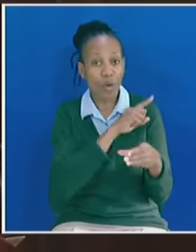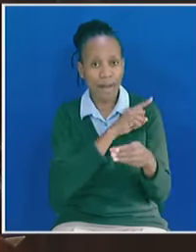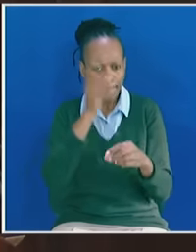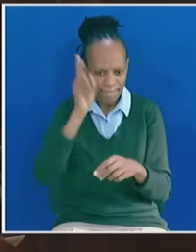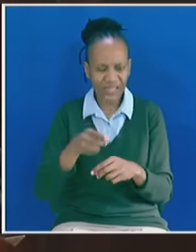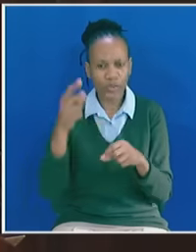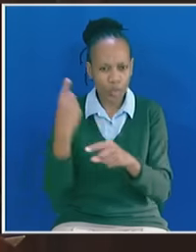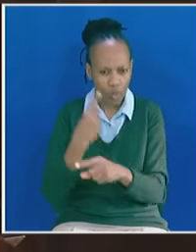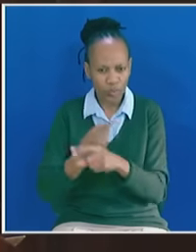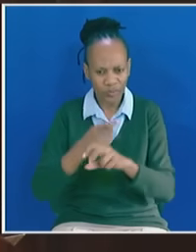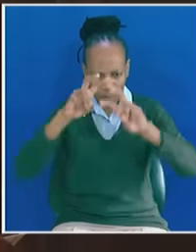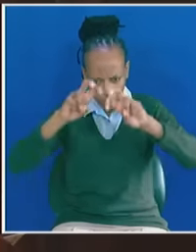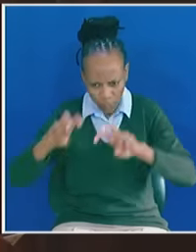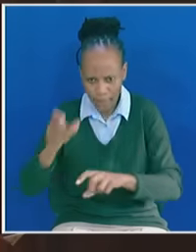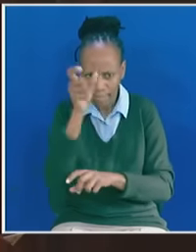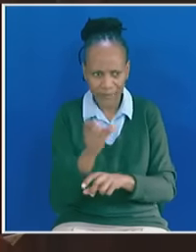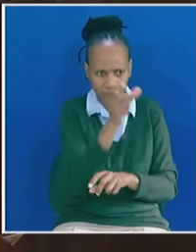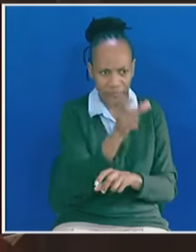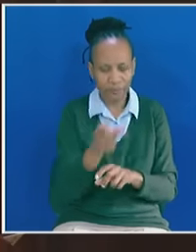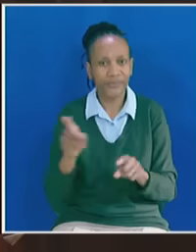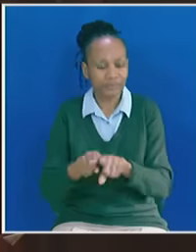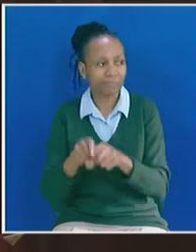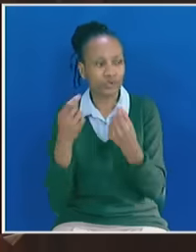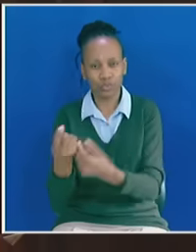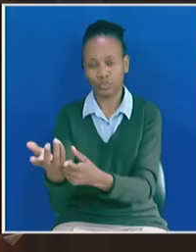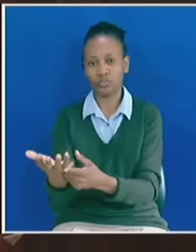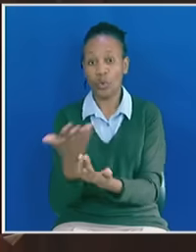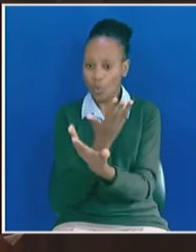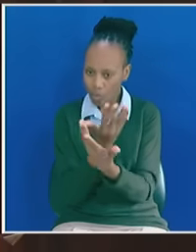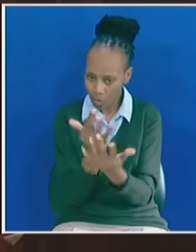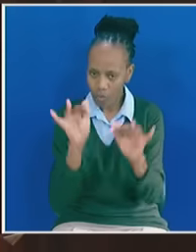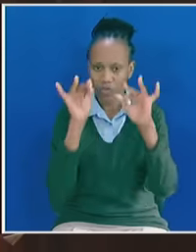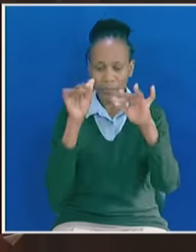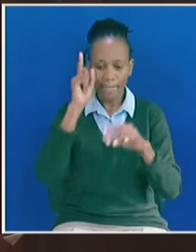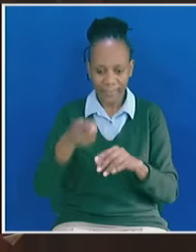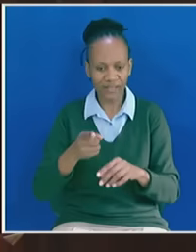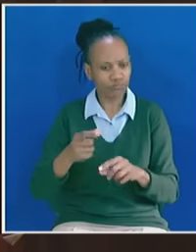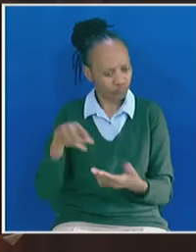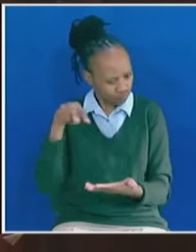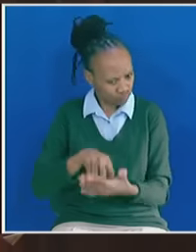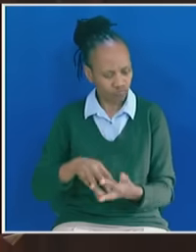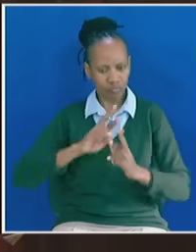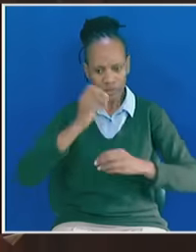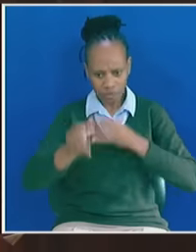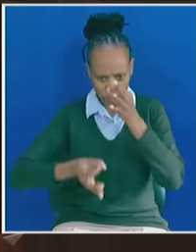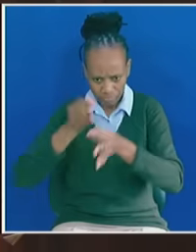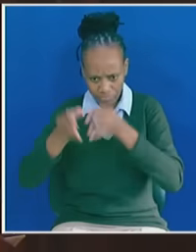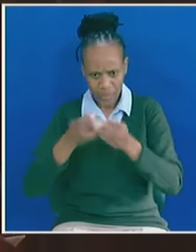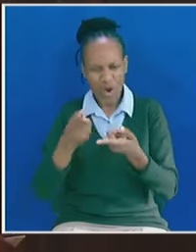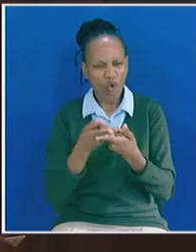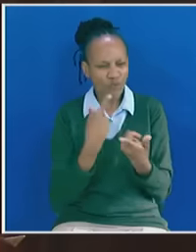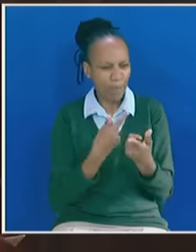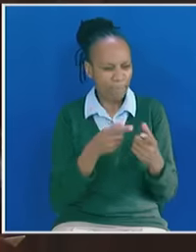agent, and conducting lifestyle audits. People must be able to explain, how do you move from rags